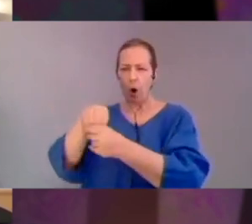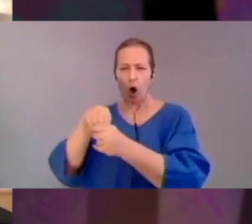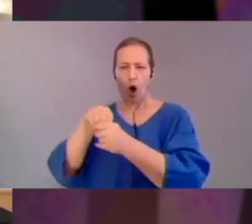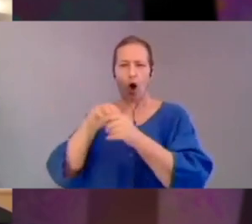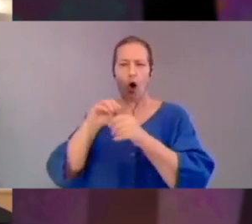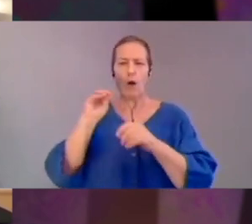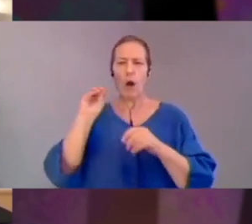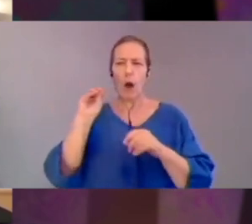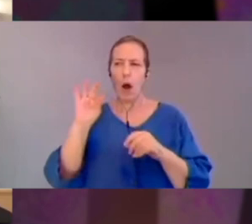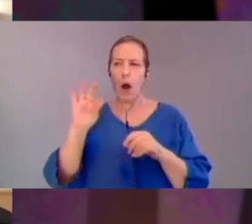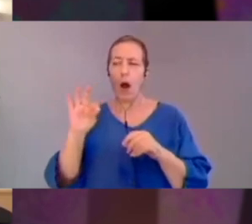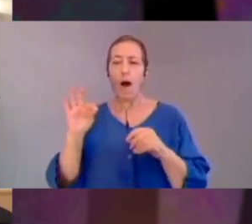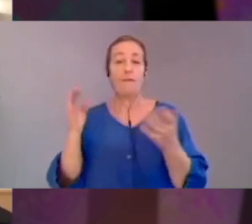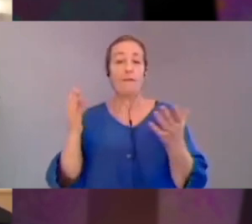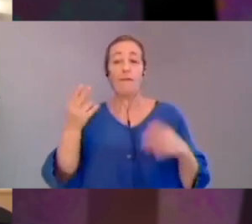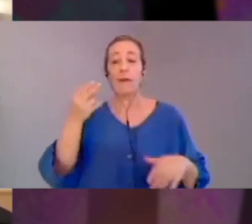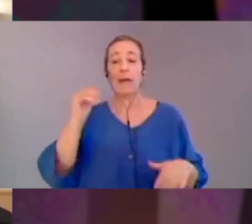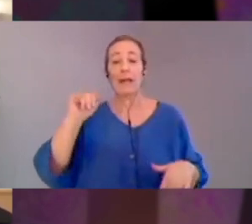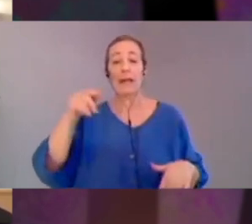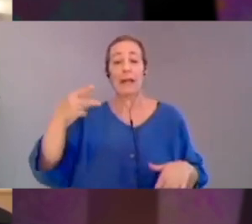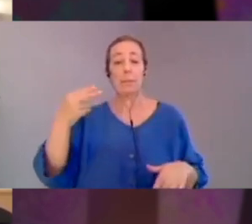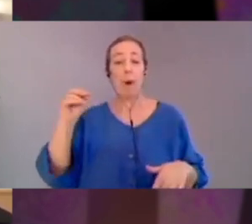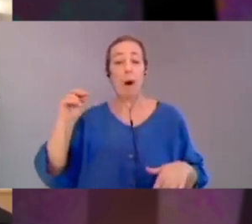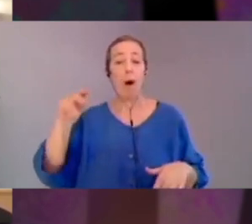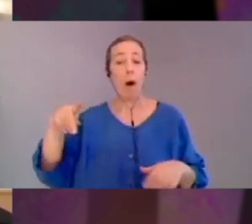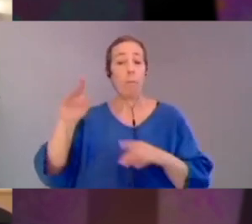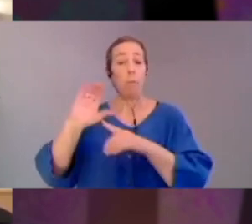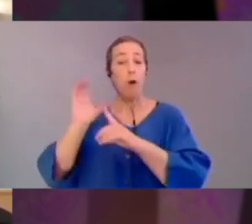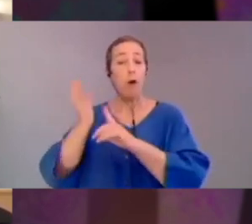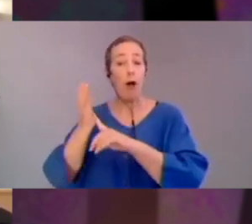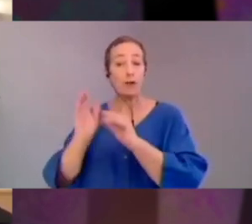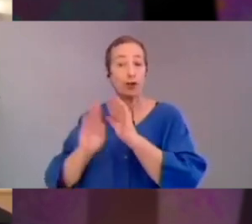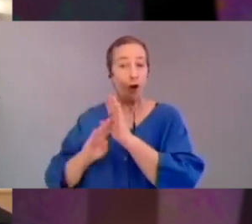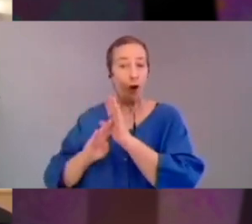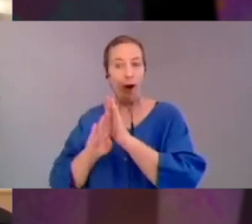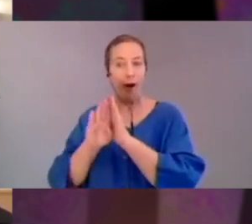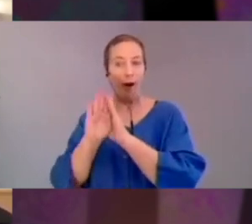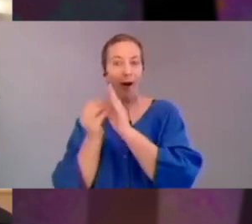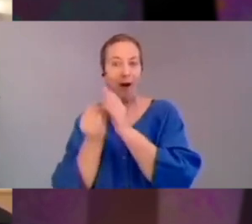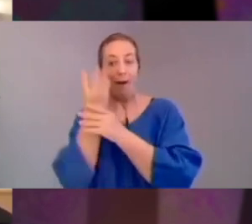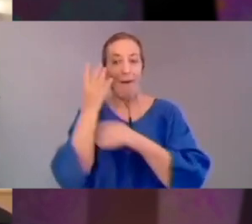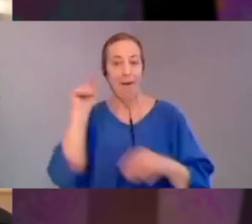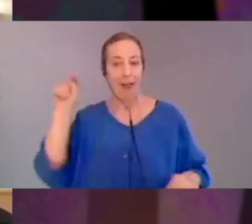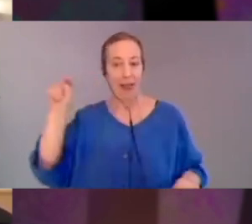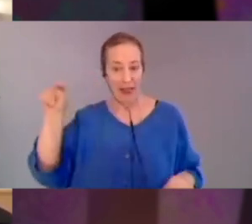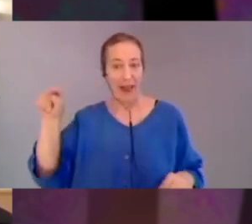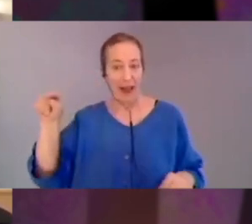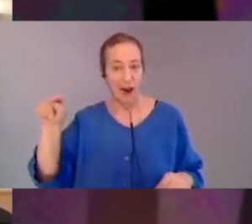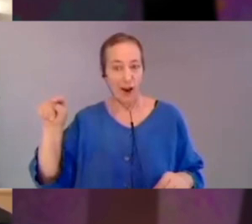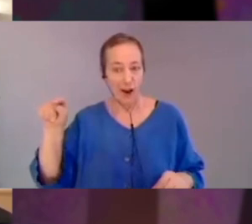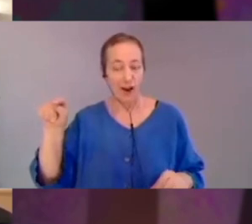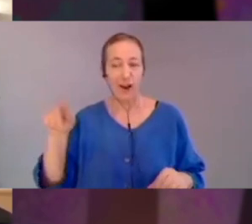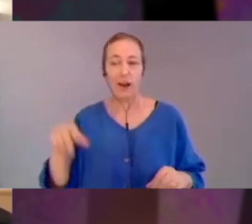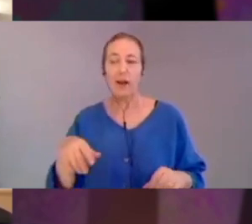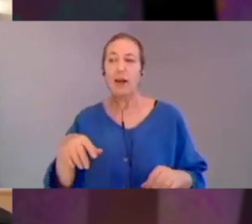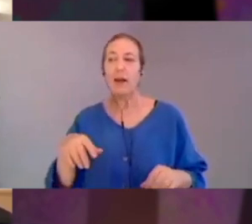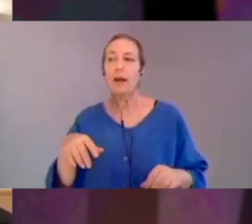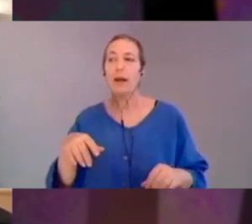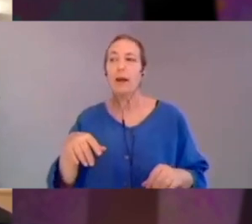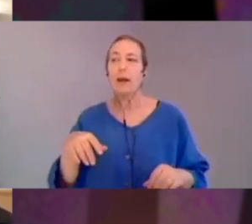culture was being made there, right? That I'm influenced by gathering people around a